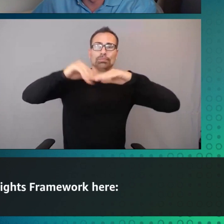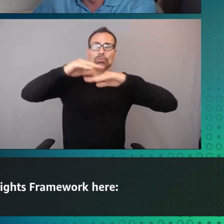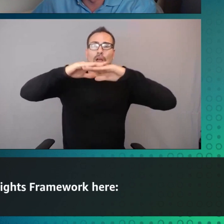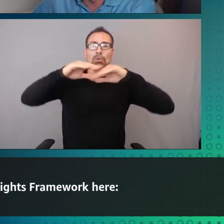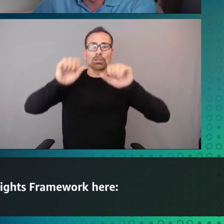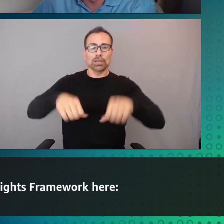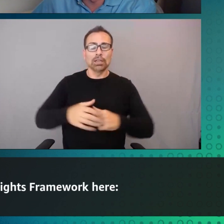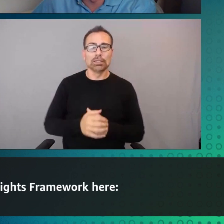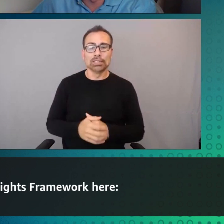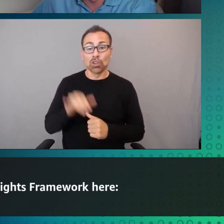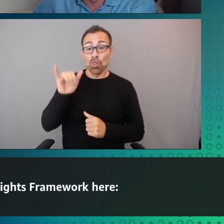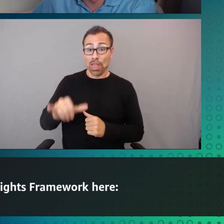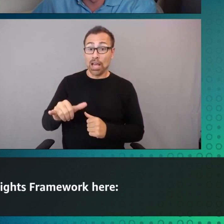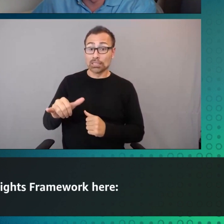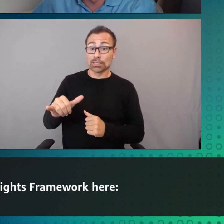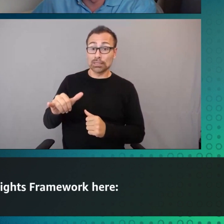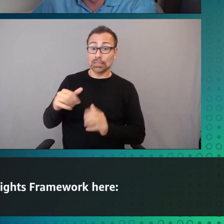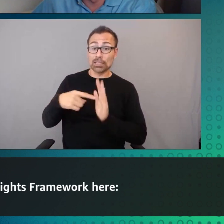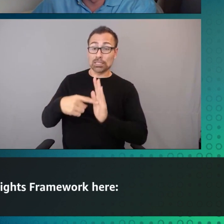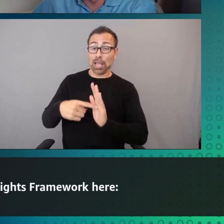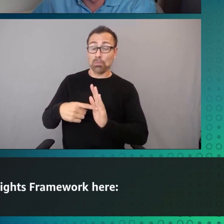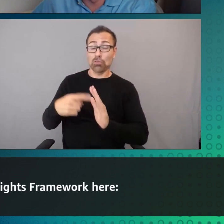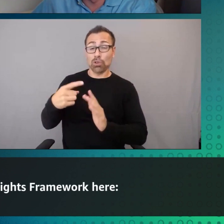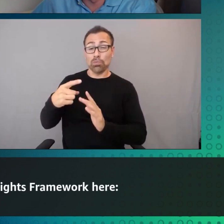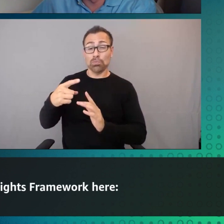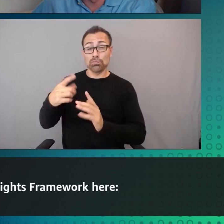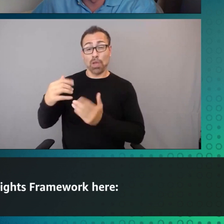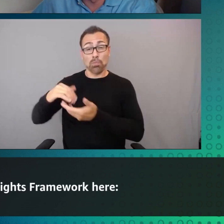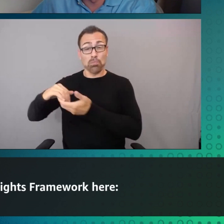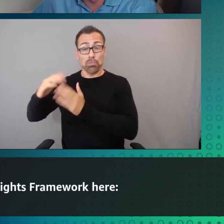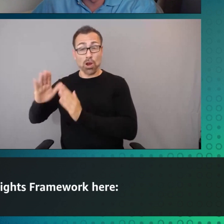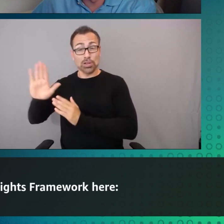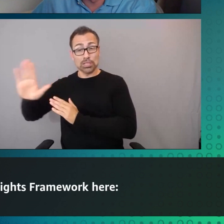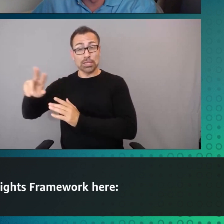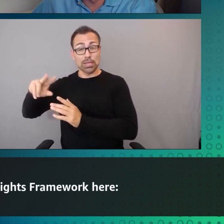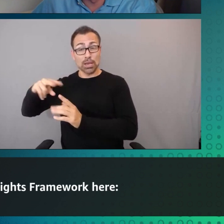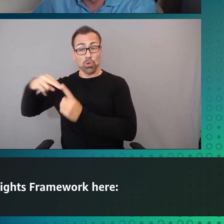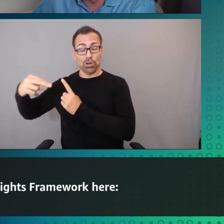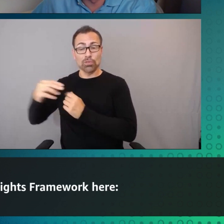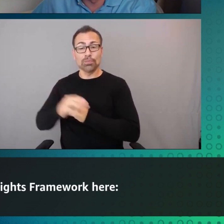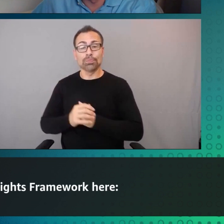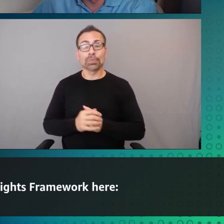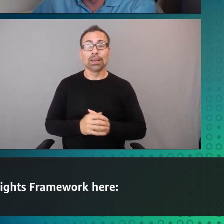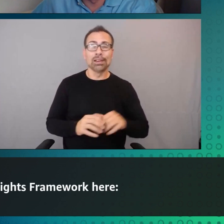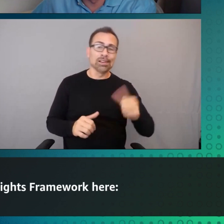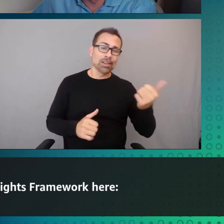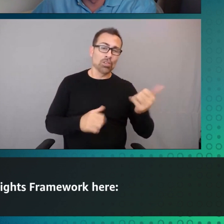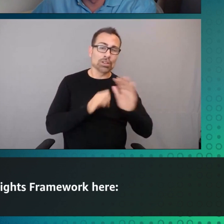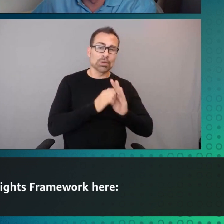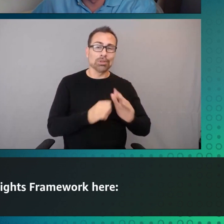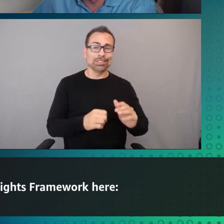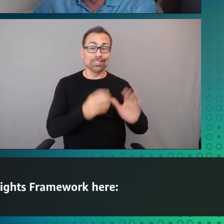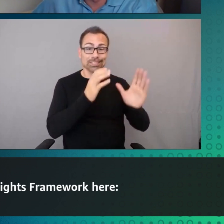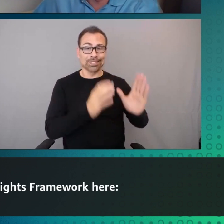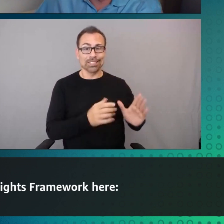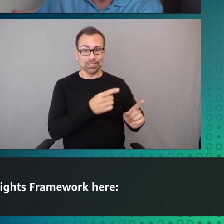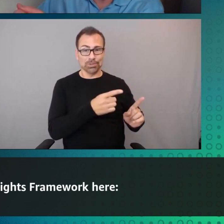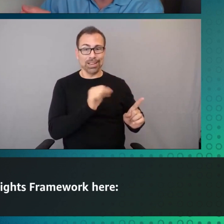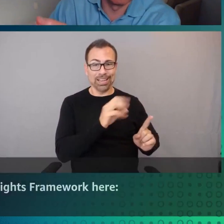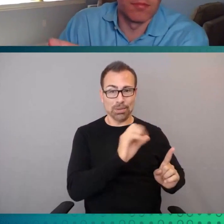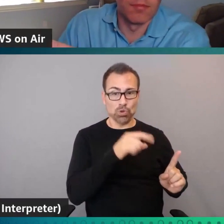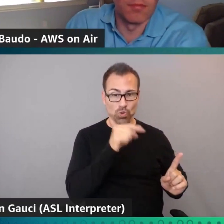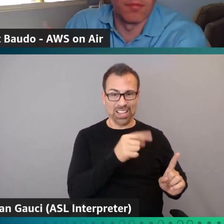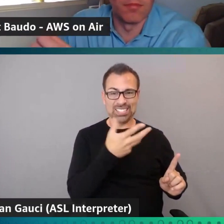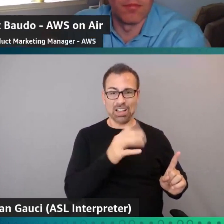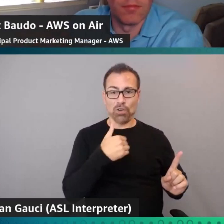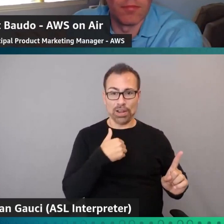view. And then there's another example that I can share is a customer who is an AWS customer, and they already have a data lake